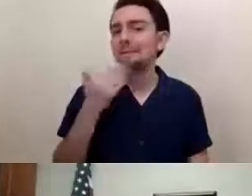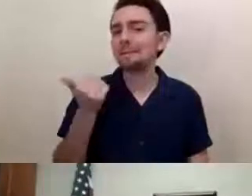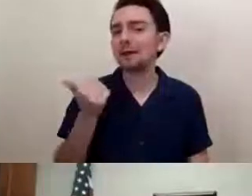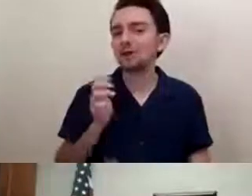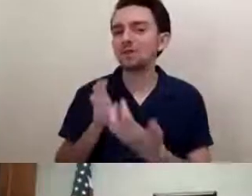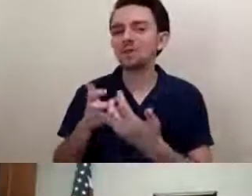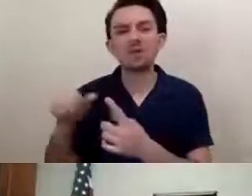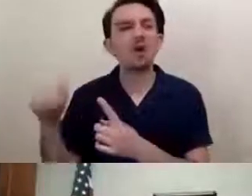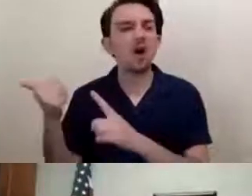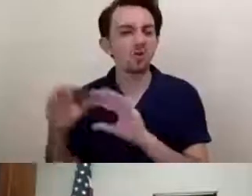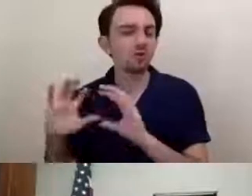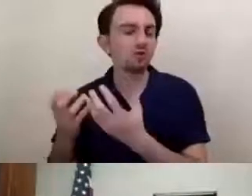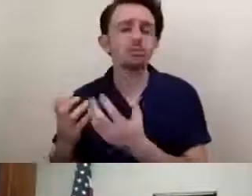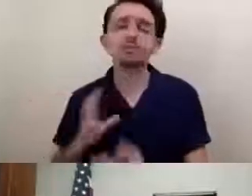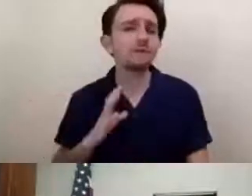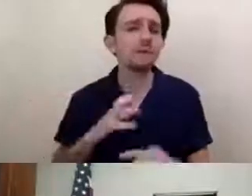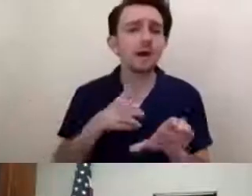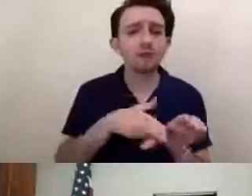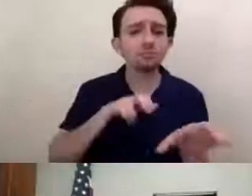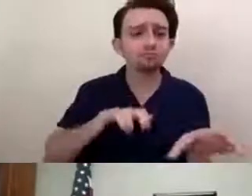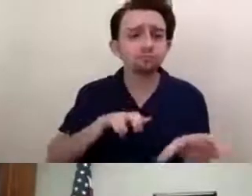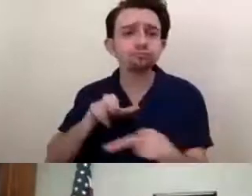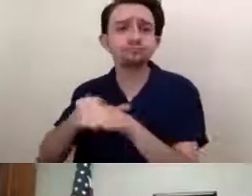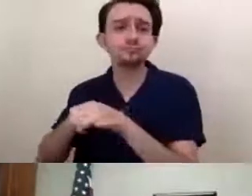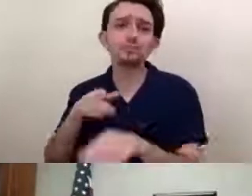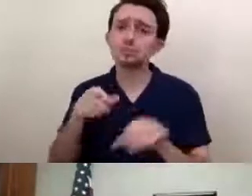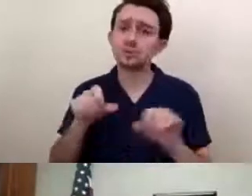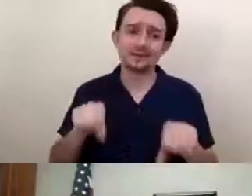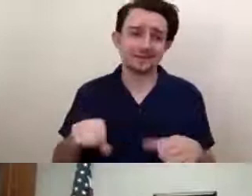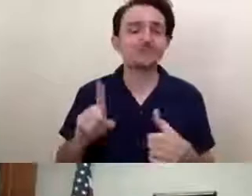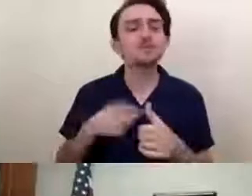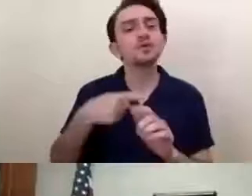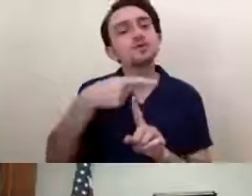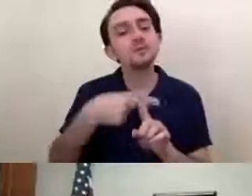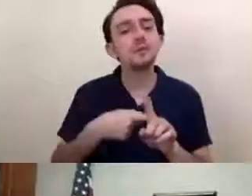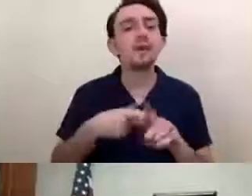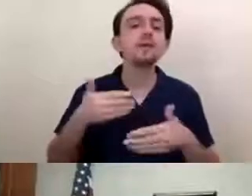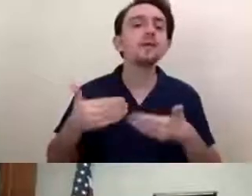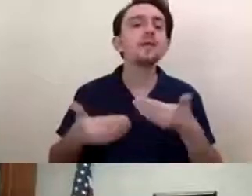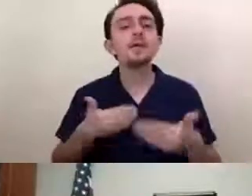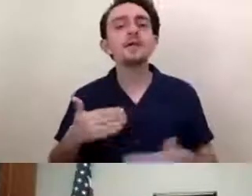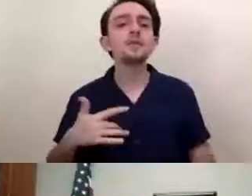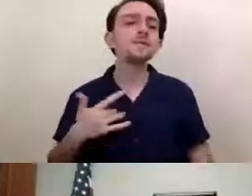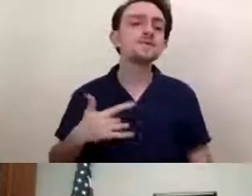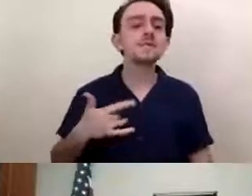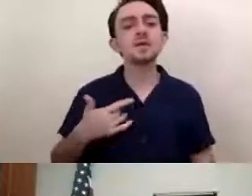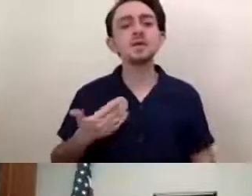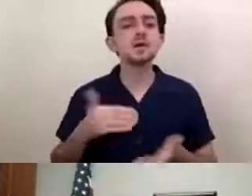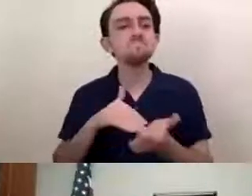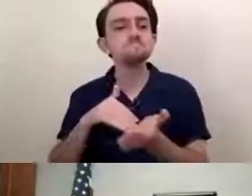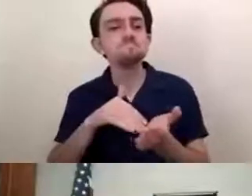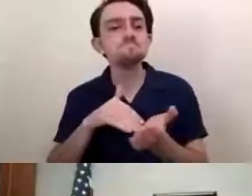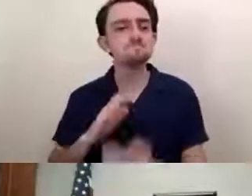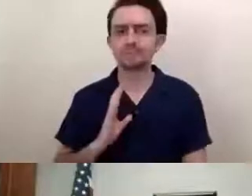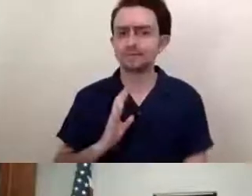and Z. So you can, you know, at least the first month we'll be kind of feeling it out. Thank you, Rena. Thank you,